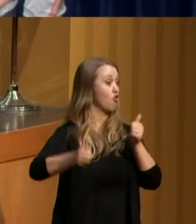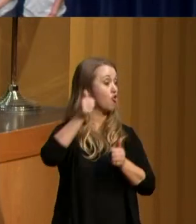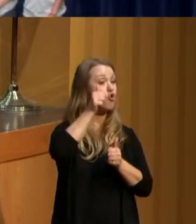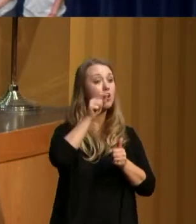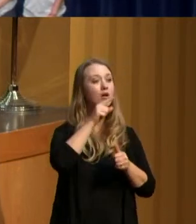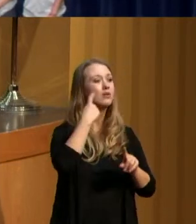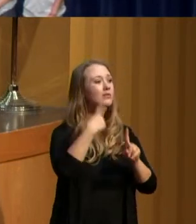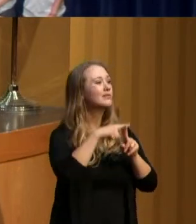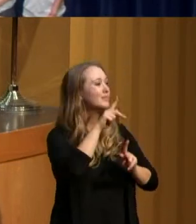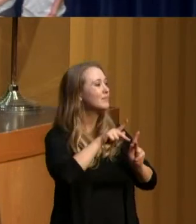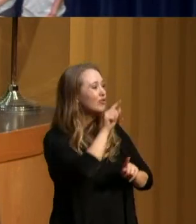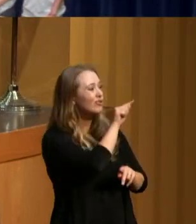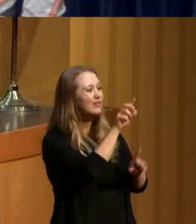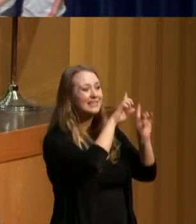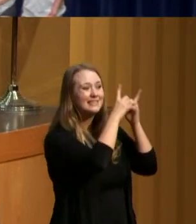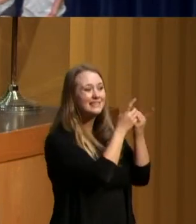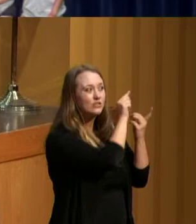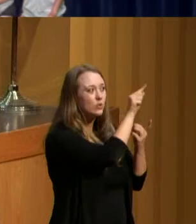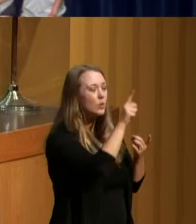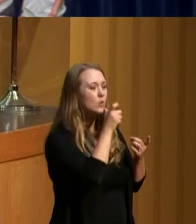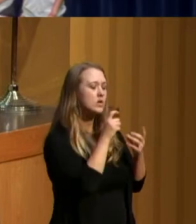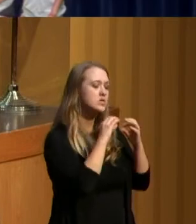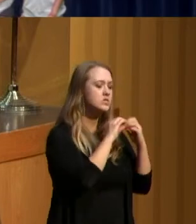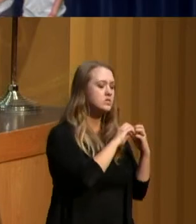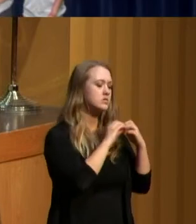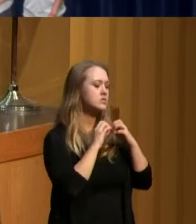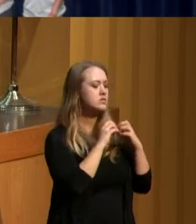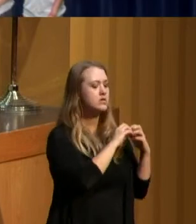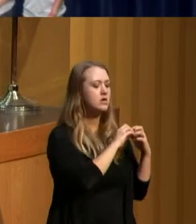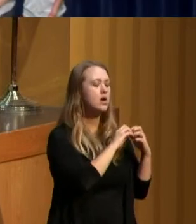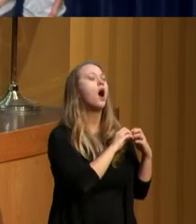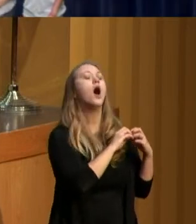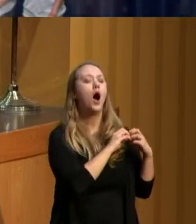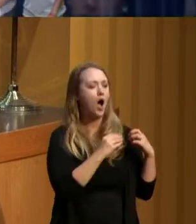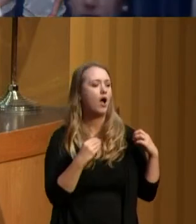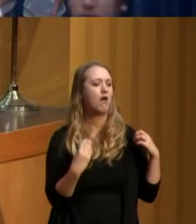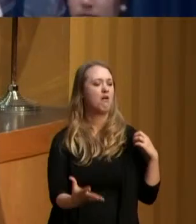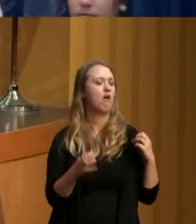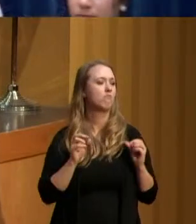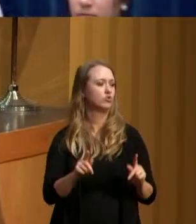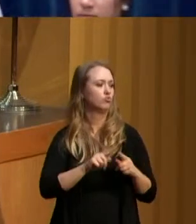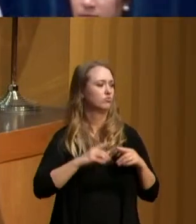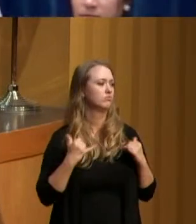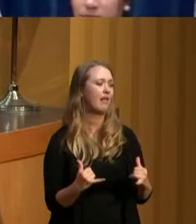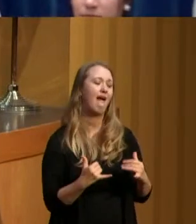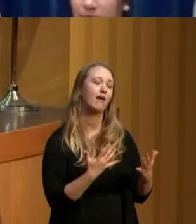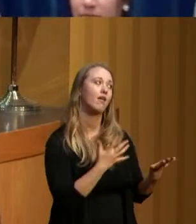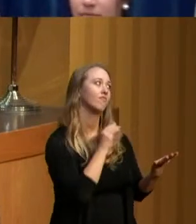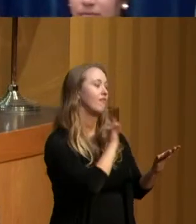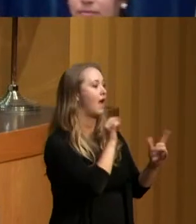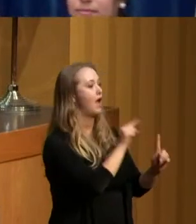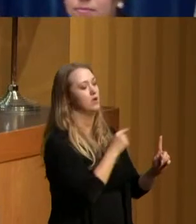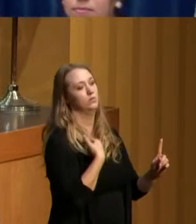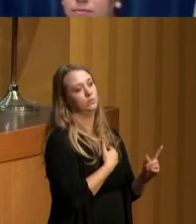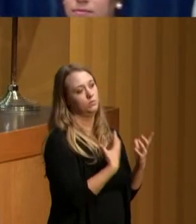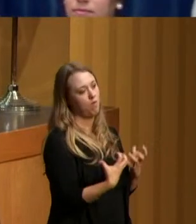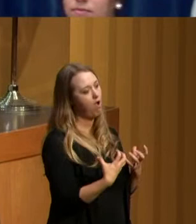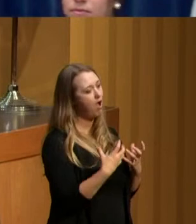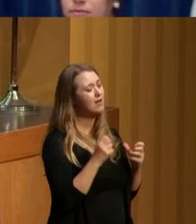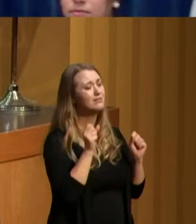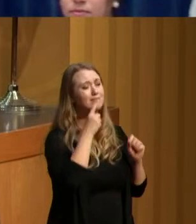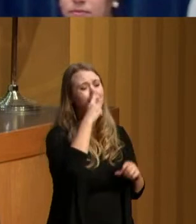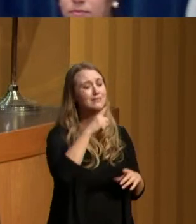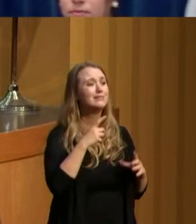at the district who, again, it went back and forth, but we gave us the opportunity to play. And that's all we were ever asking is, can we have the opportunity to